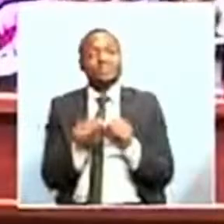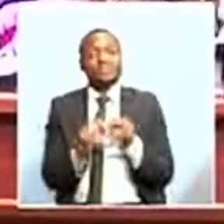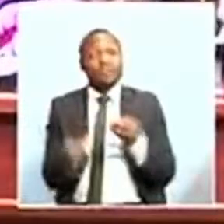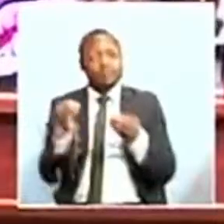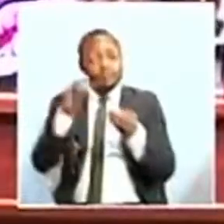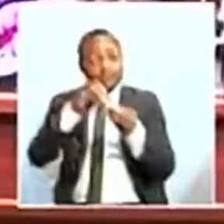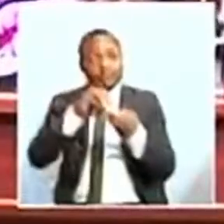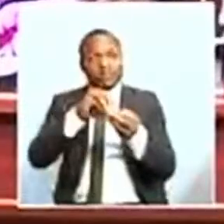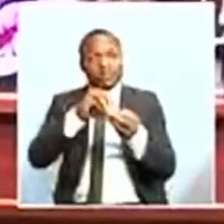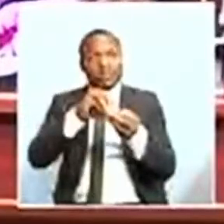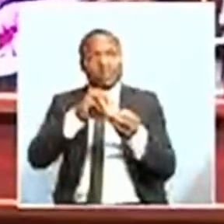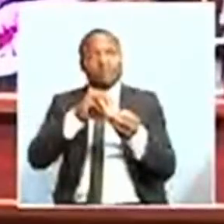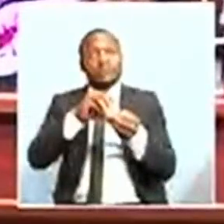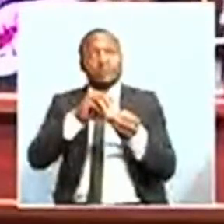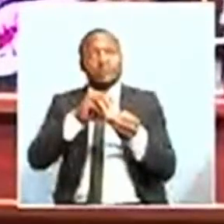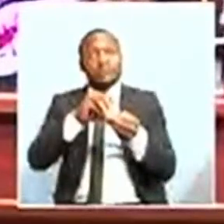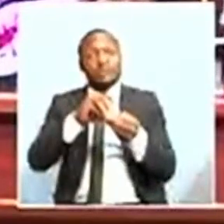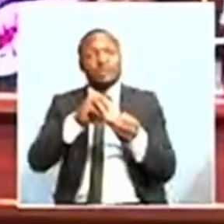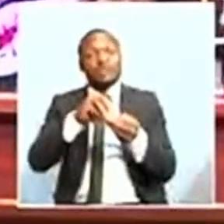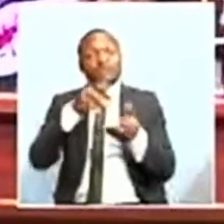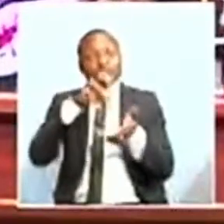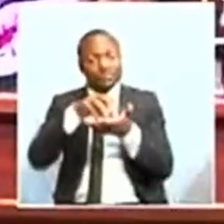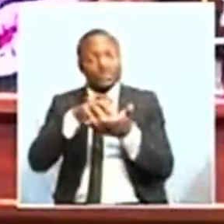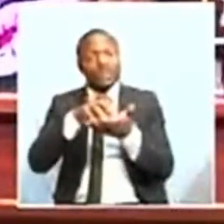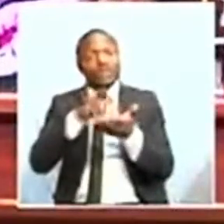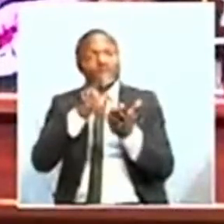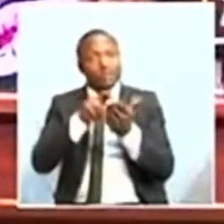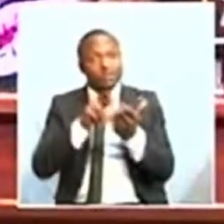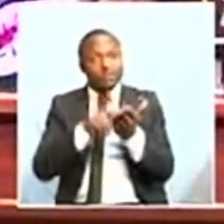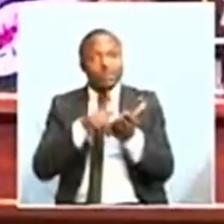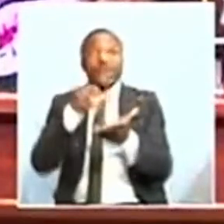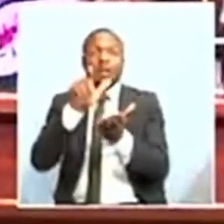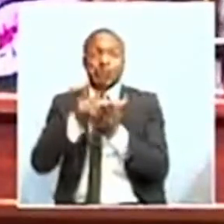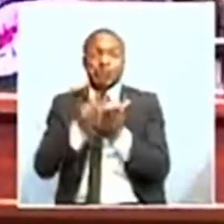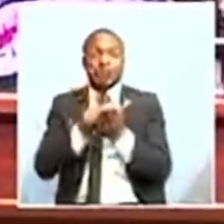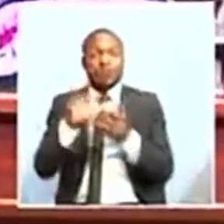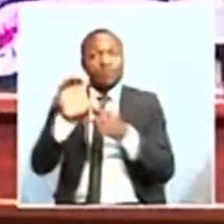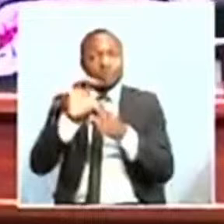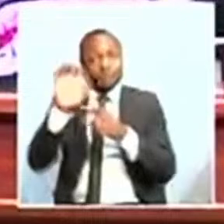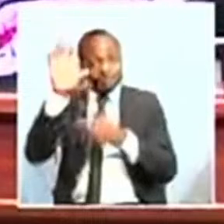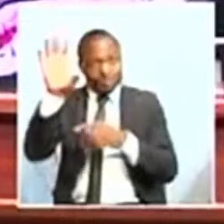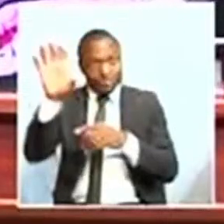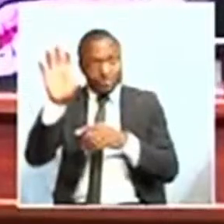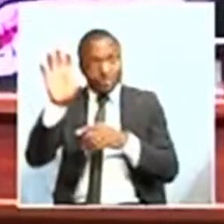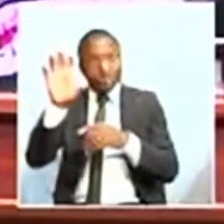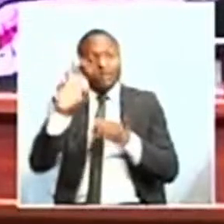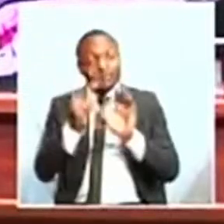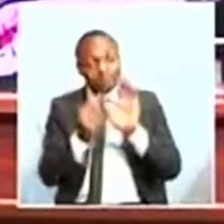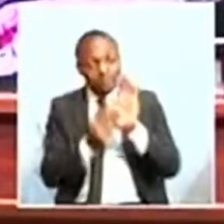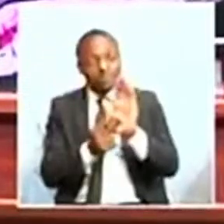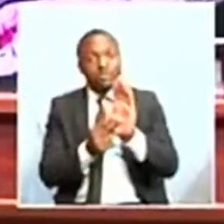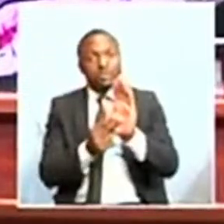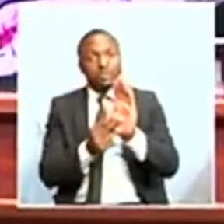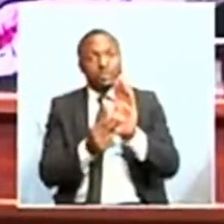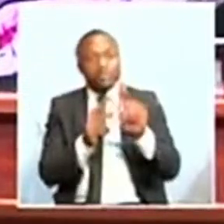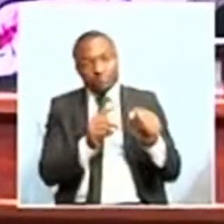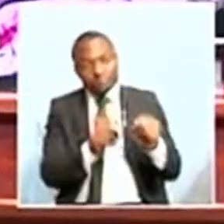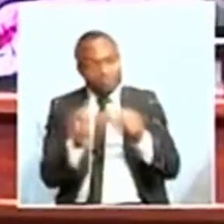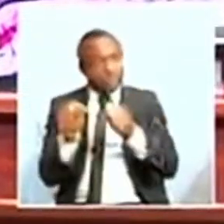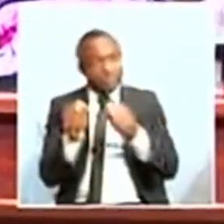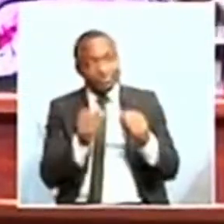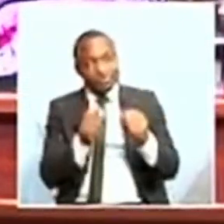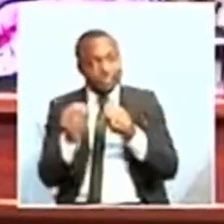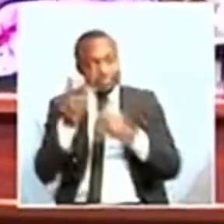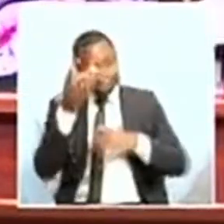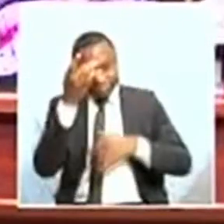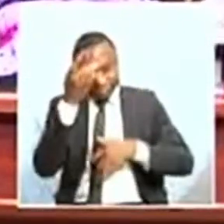additional cases have been reported in both Lusaka and Copperbelt between these dates, indicating ongoing transmission of the